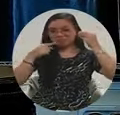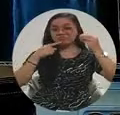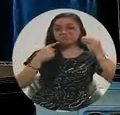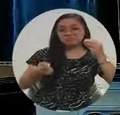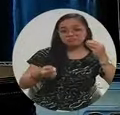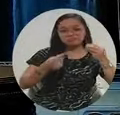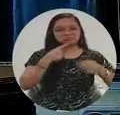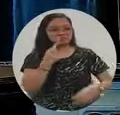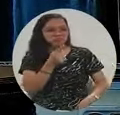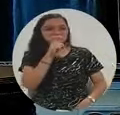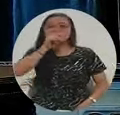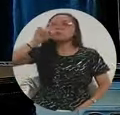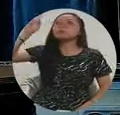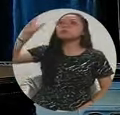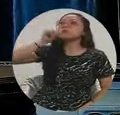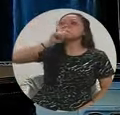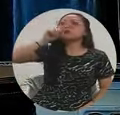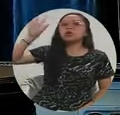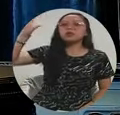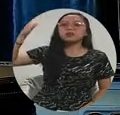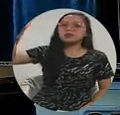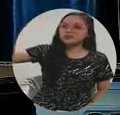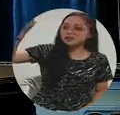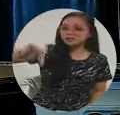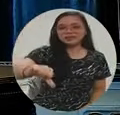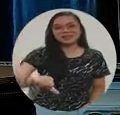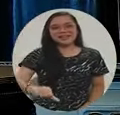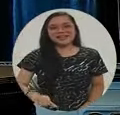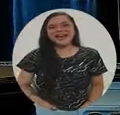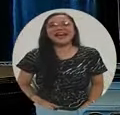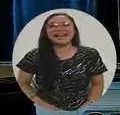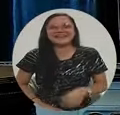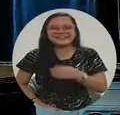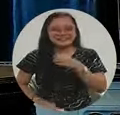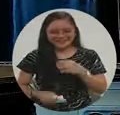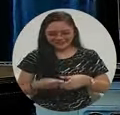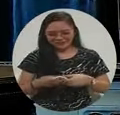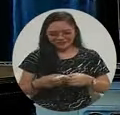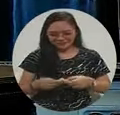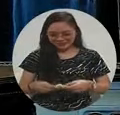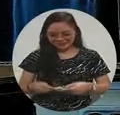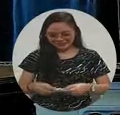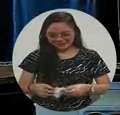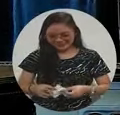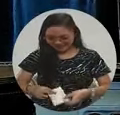sigilag isuldi, sigilag istorya, dahil pati buwan ihatag, di man na imoy.